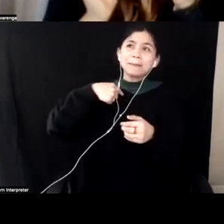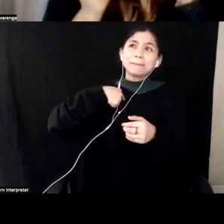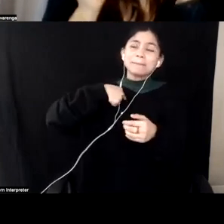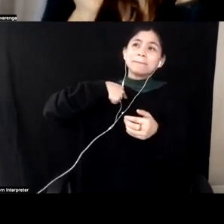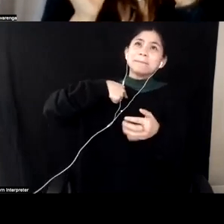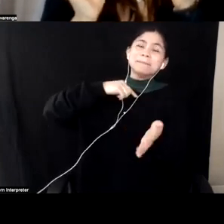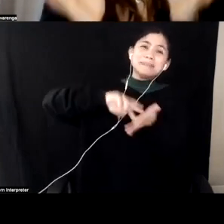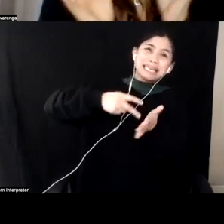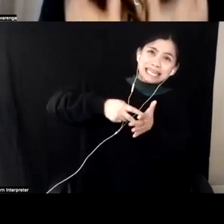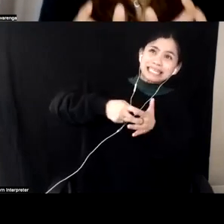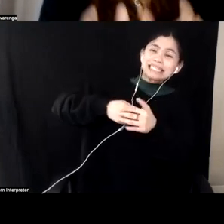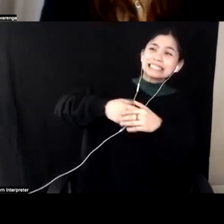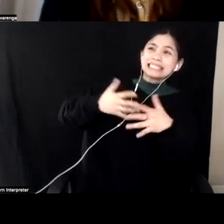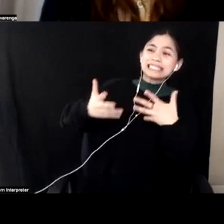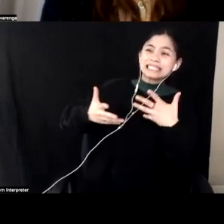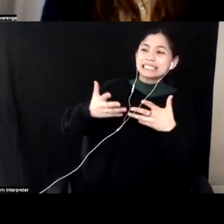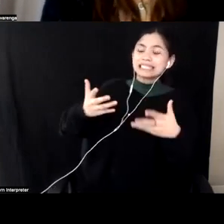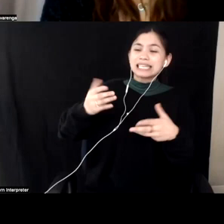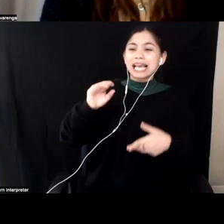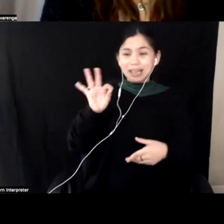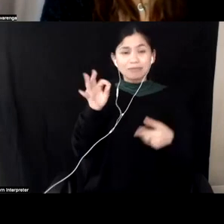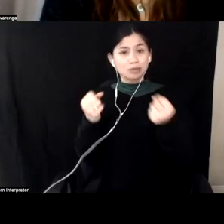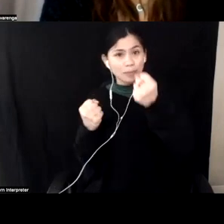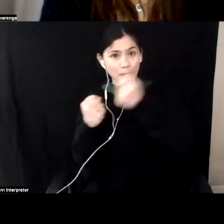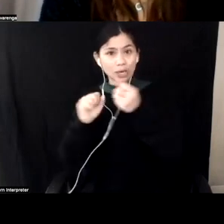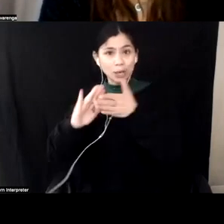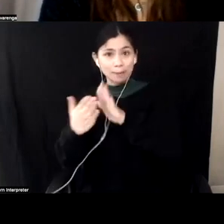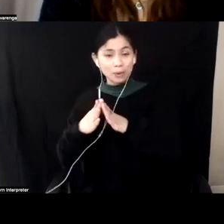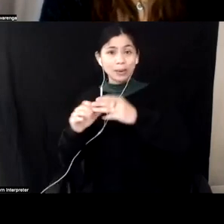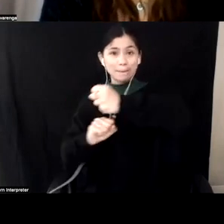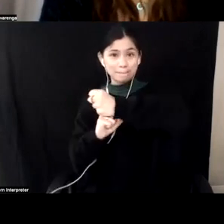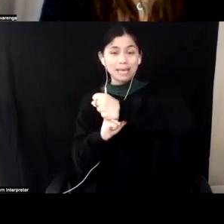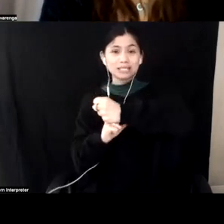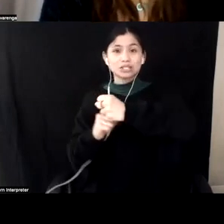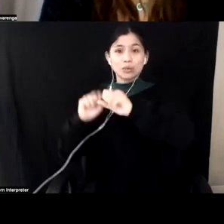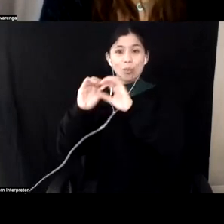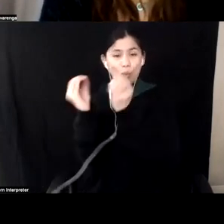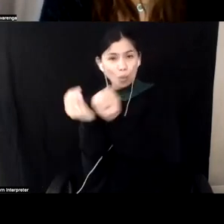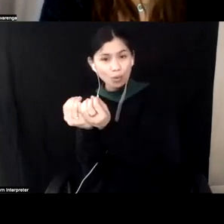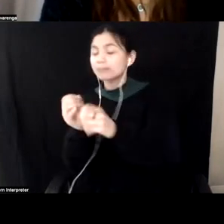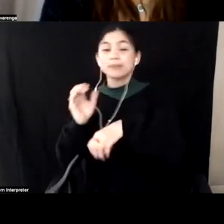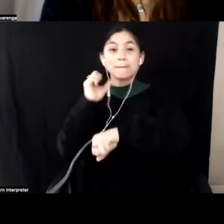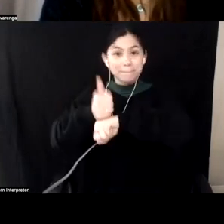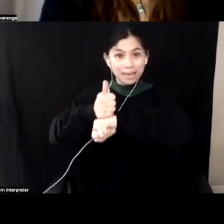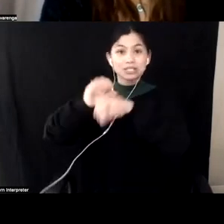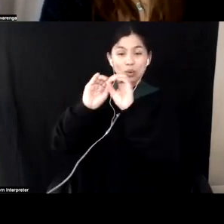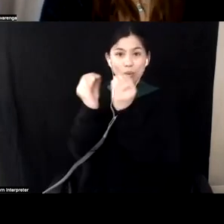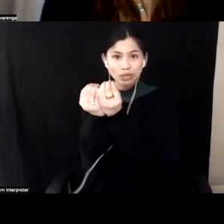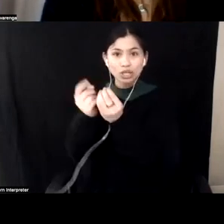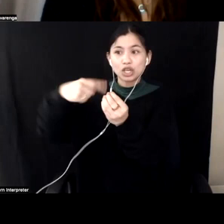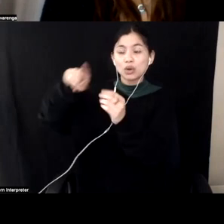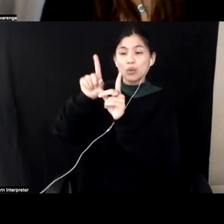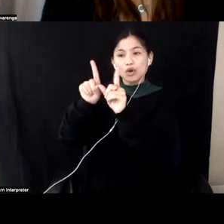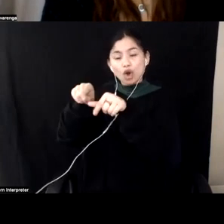uh, if you're supporting a community-based organizations, you attend as a supporting factor all